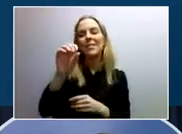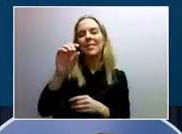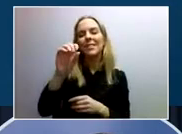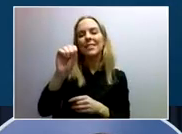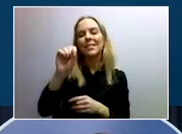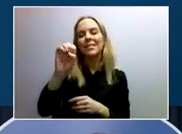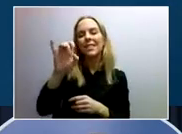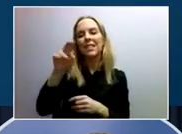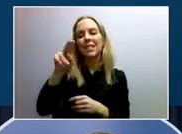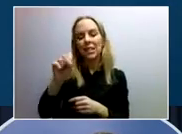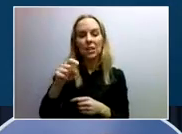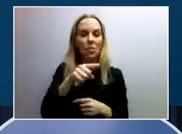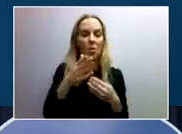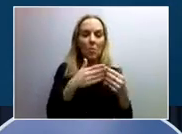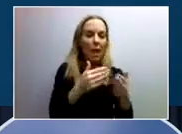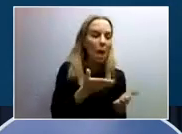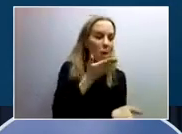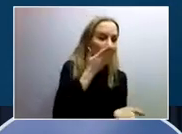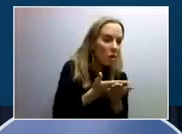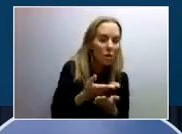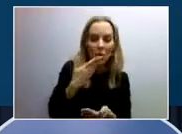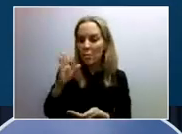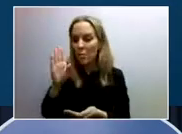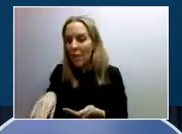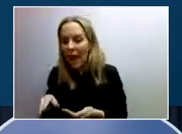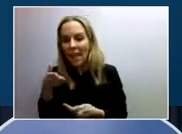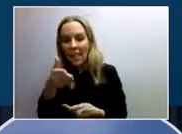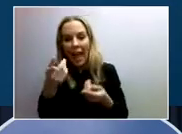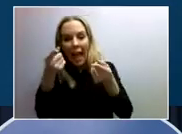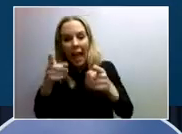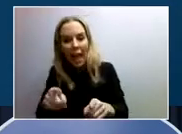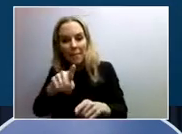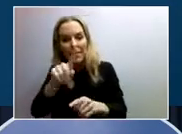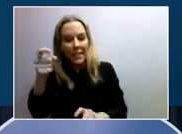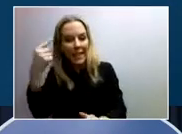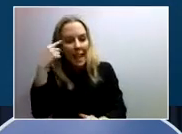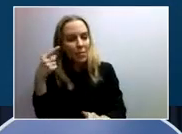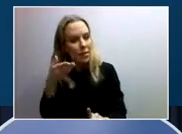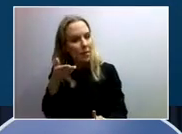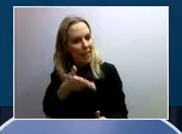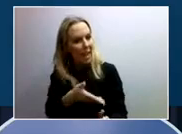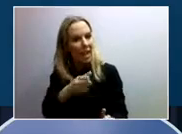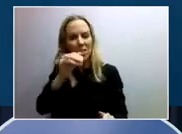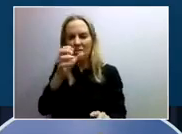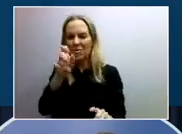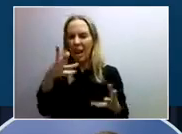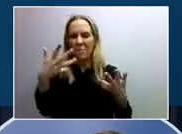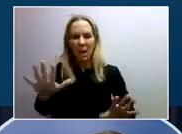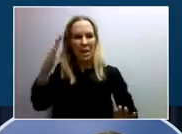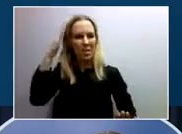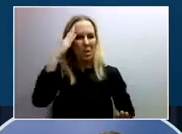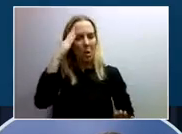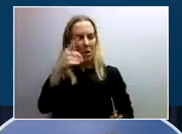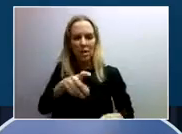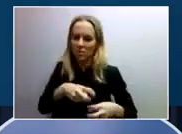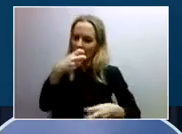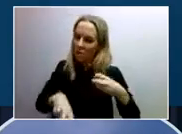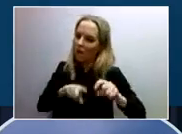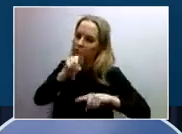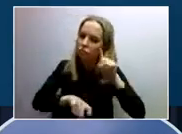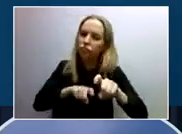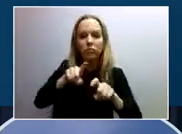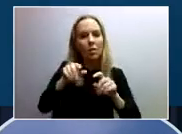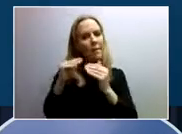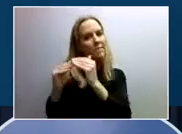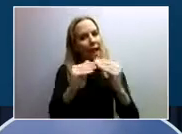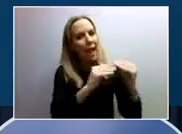good or bad, Jack was there. Everyone knows Jack, knows he has tough questions, but he's also fair, and he's one of the